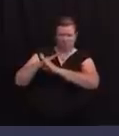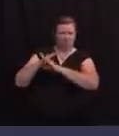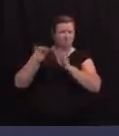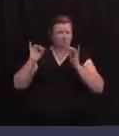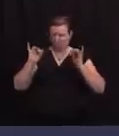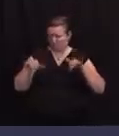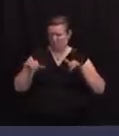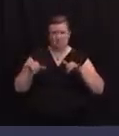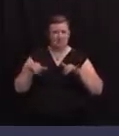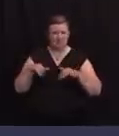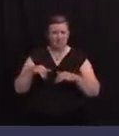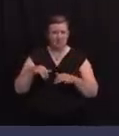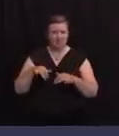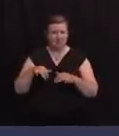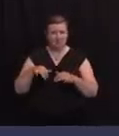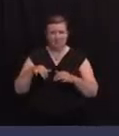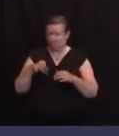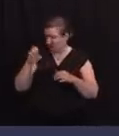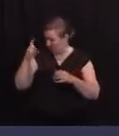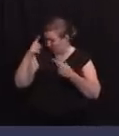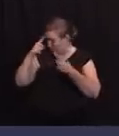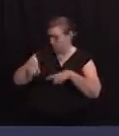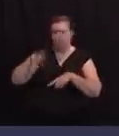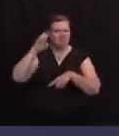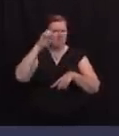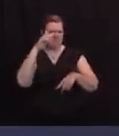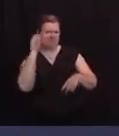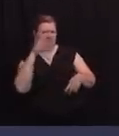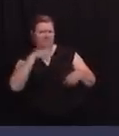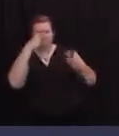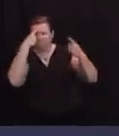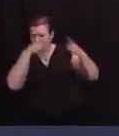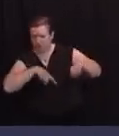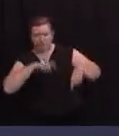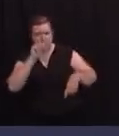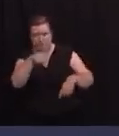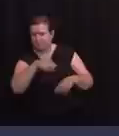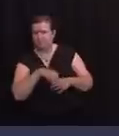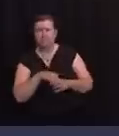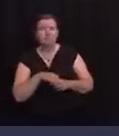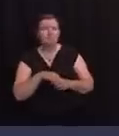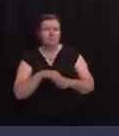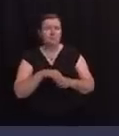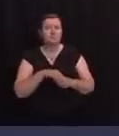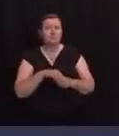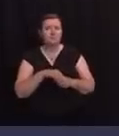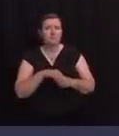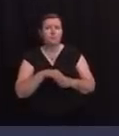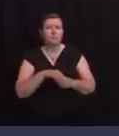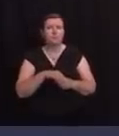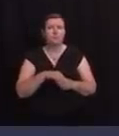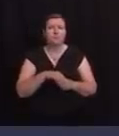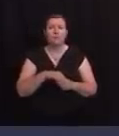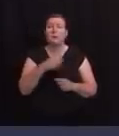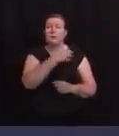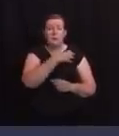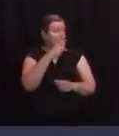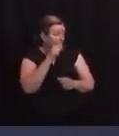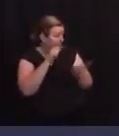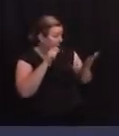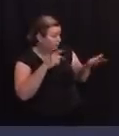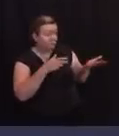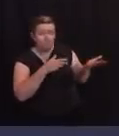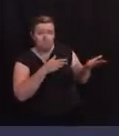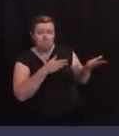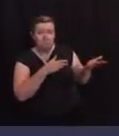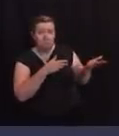say? Ed, would you agree? Okay, nodding his head. Thank you for that. Pat, if this is not a day the Lord made,